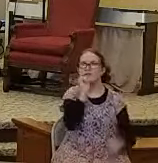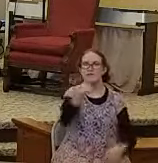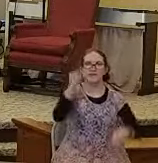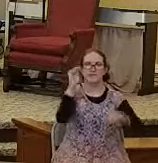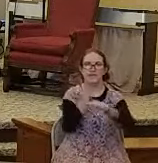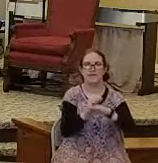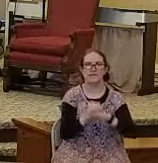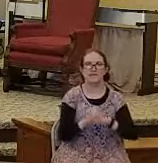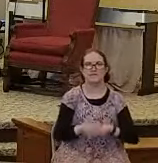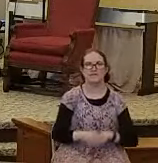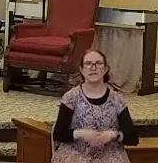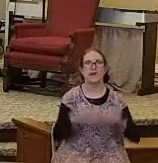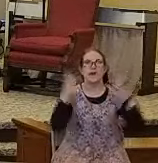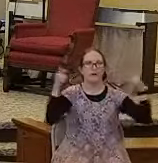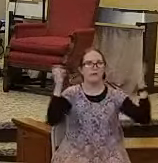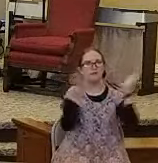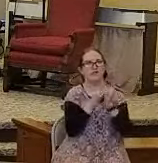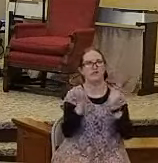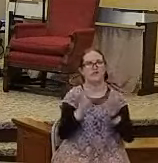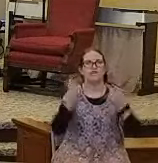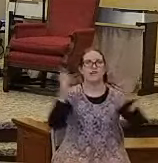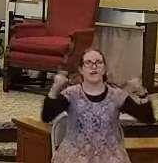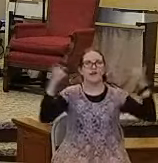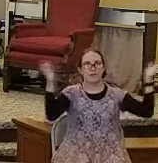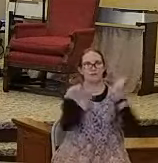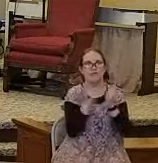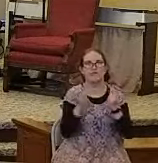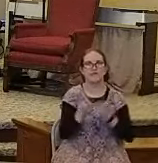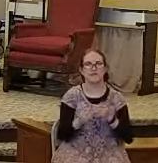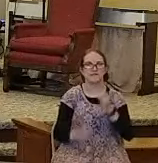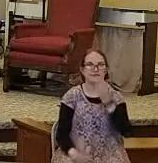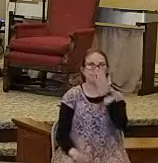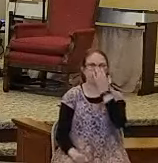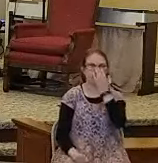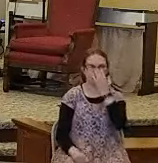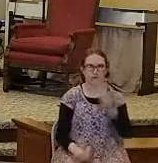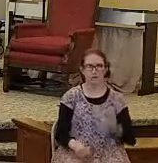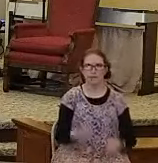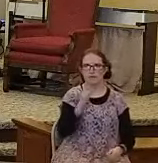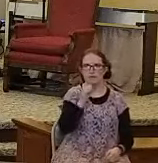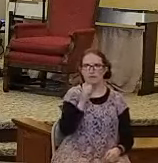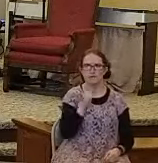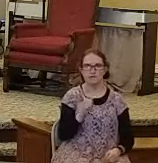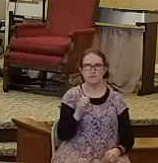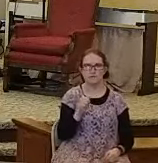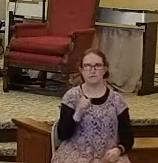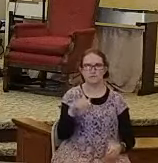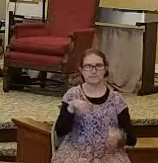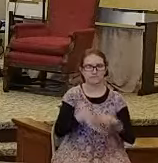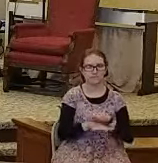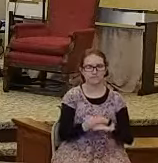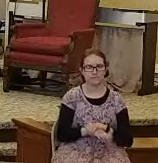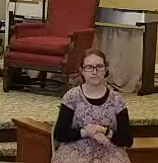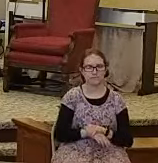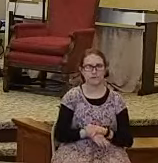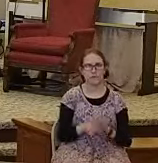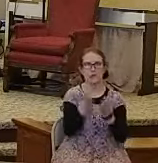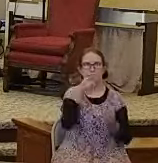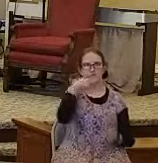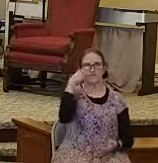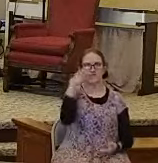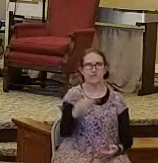tonight. Hallelujah, Jesus. Hallelujah, Jesus. Jonah ended up inside, amen, what the